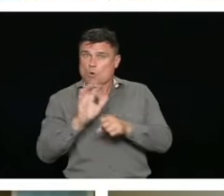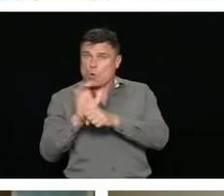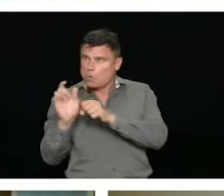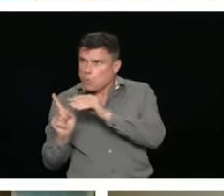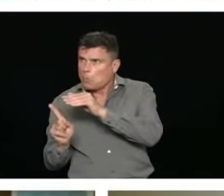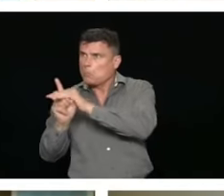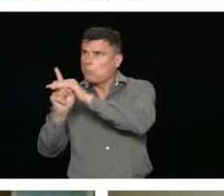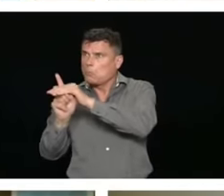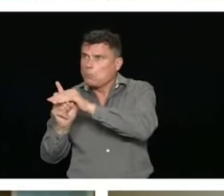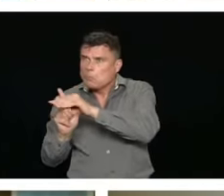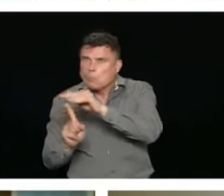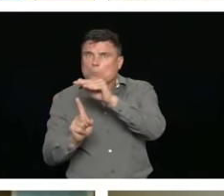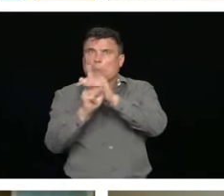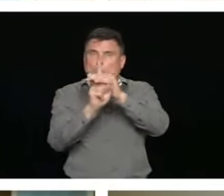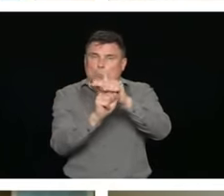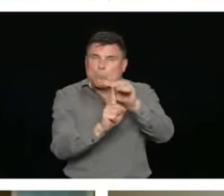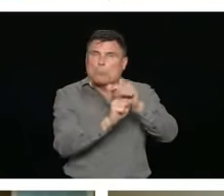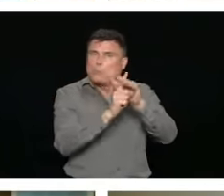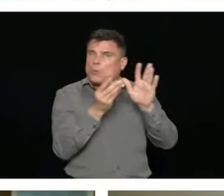end.